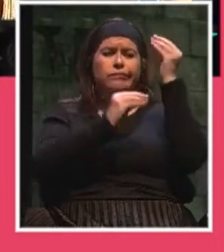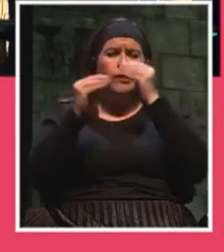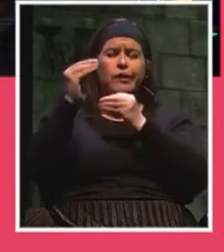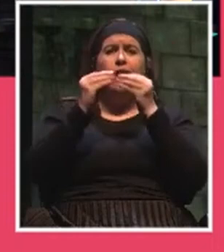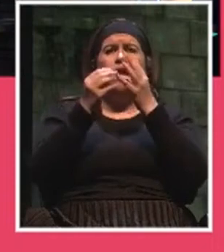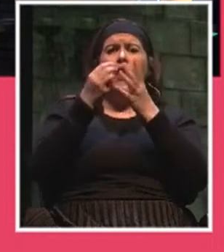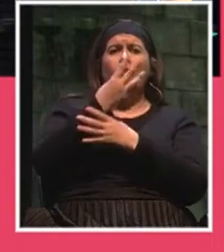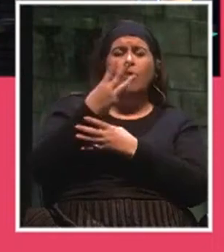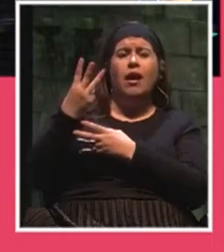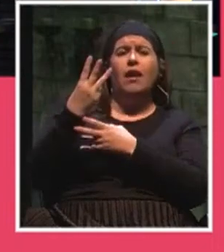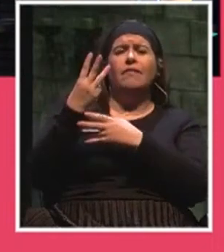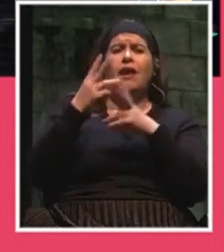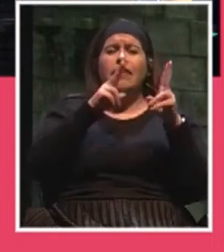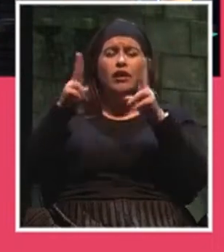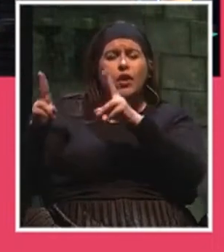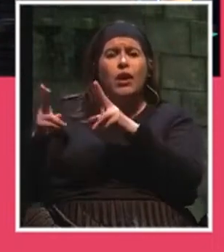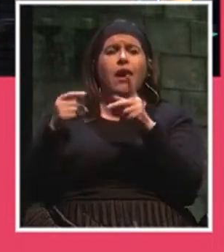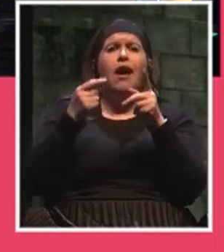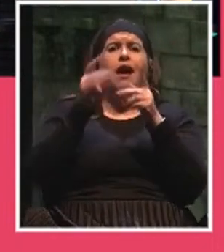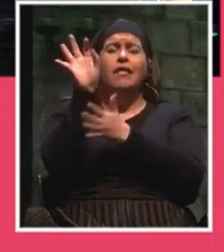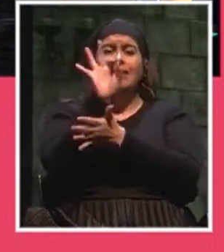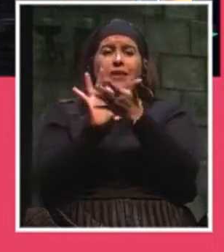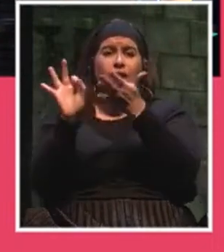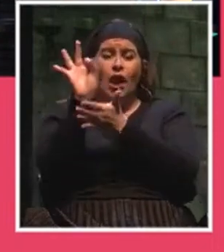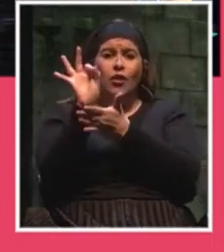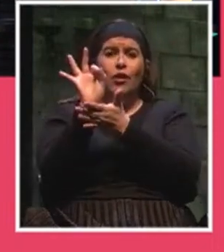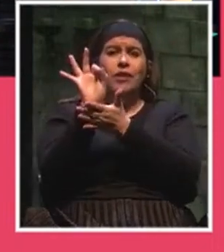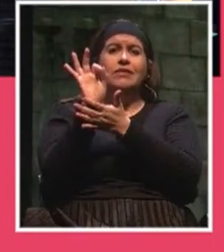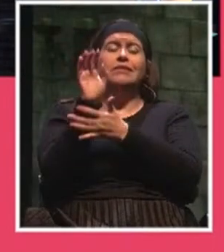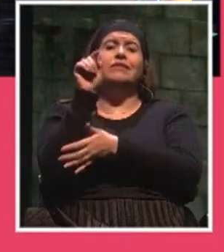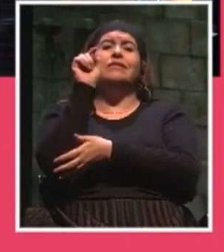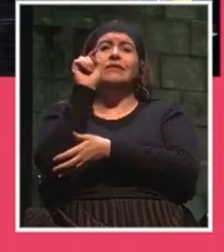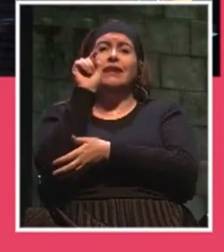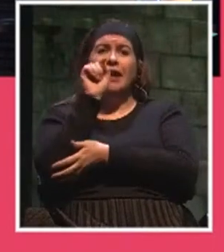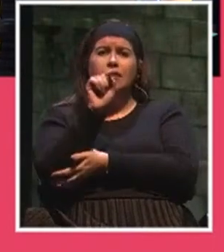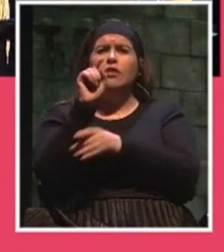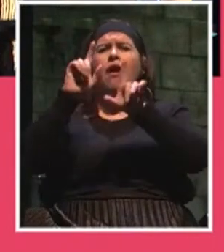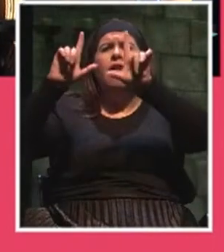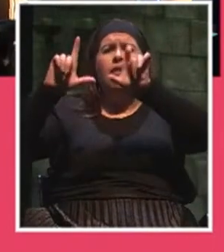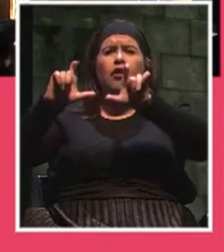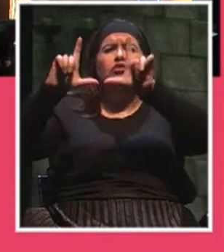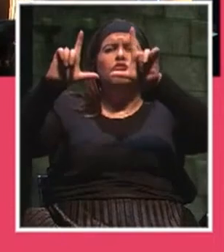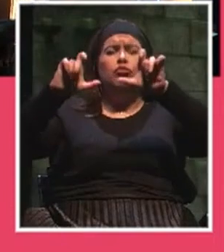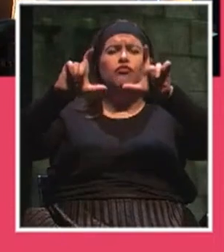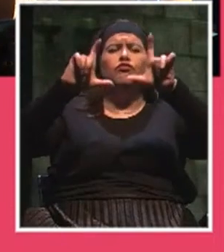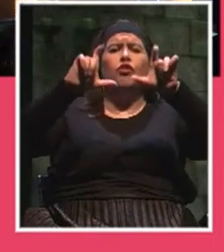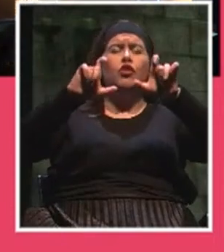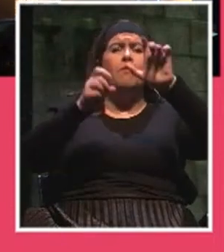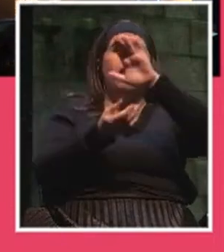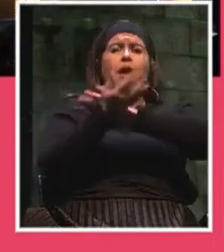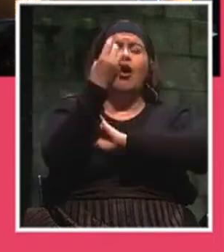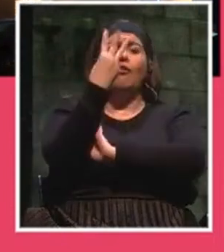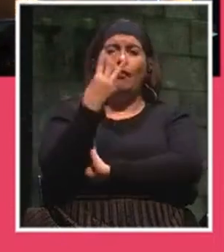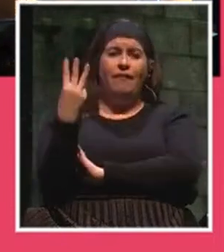people and graphic designers who were doing basically putting photos up on the web, on HBO.com every day,